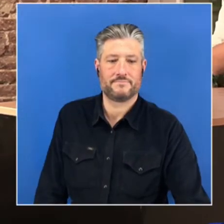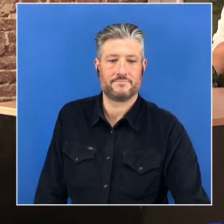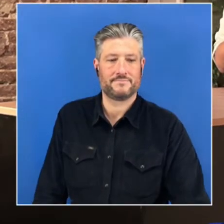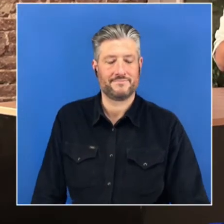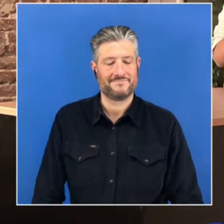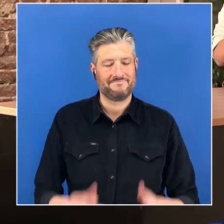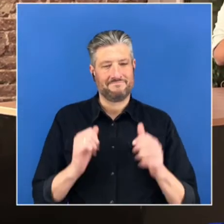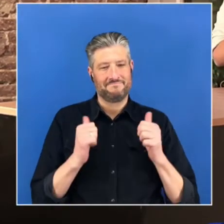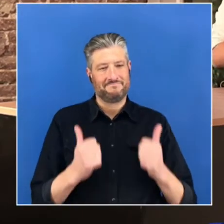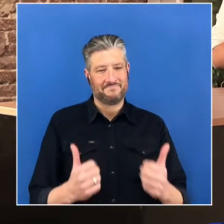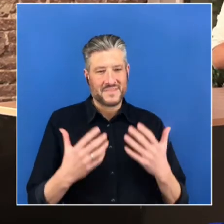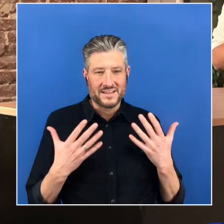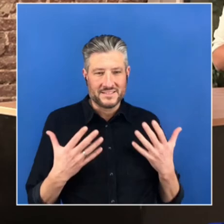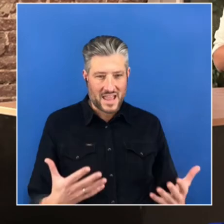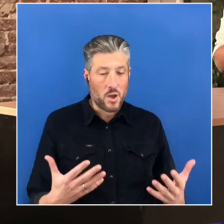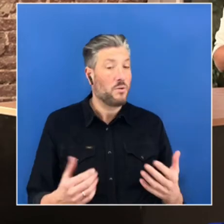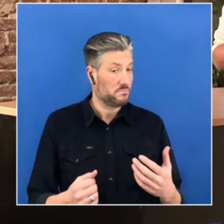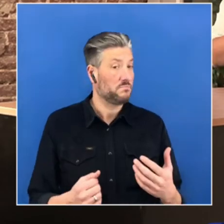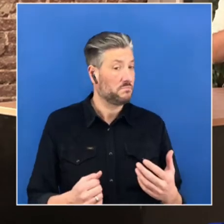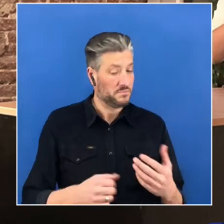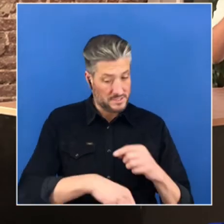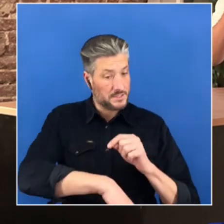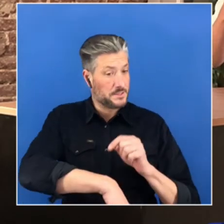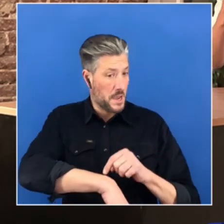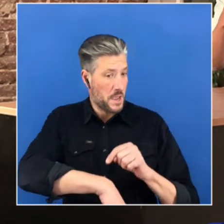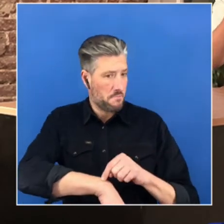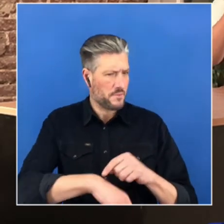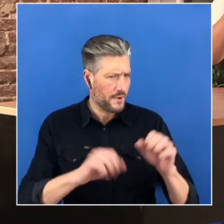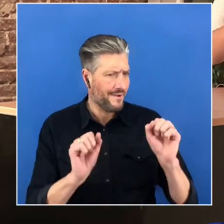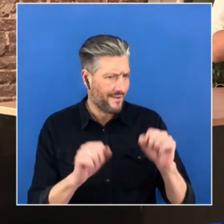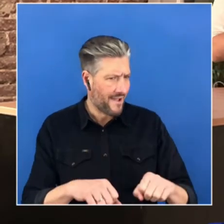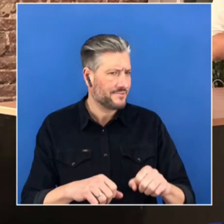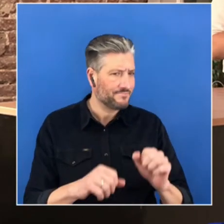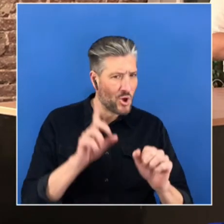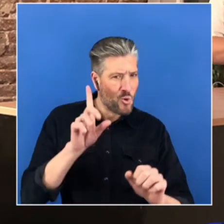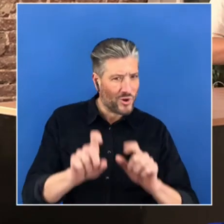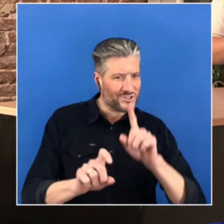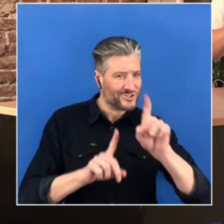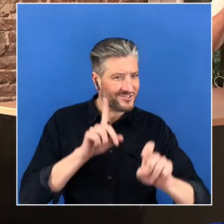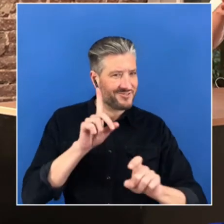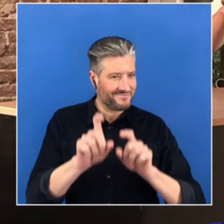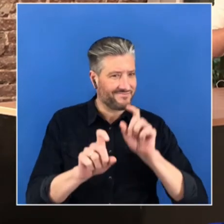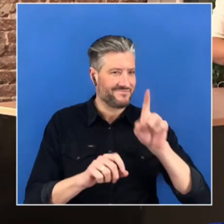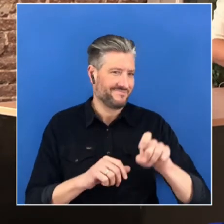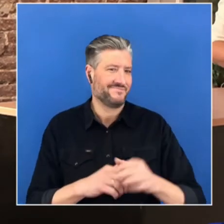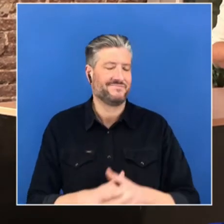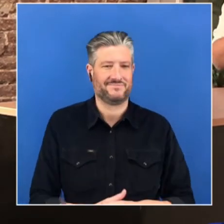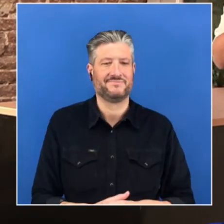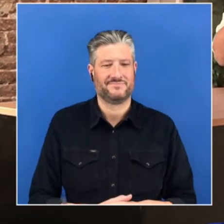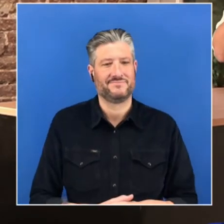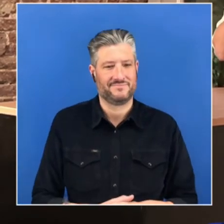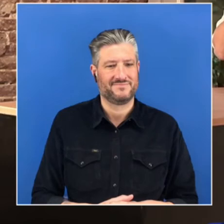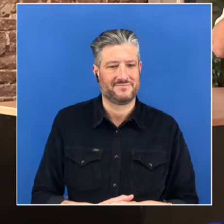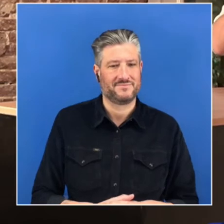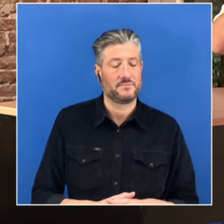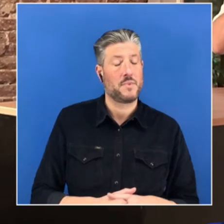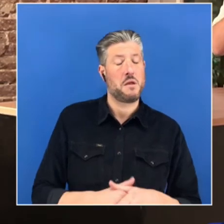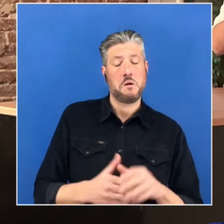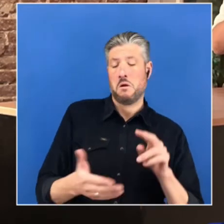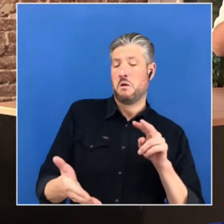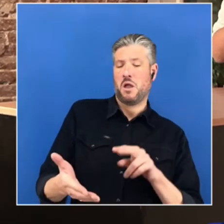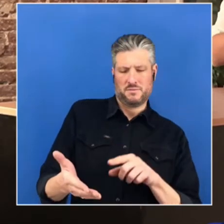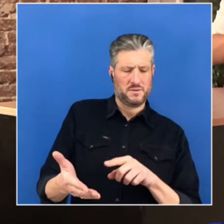We've got time for a couple of questions that have come in. I mean, first that I have It's more of a comment than a question. Something that you